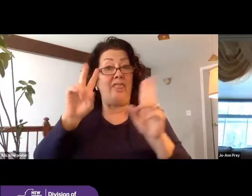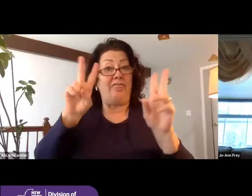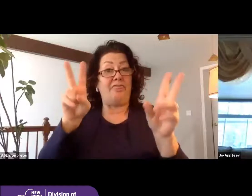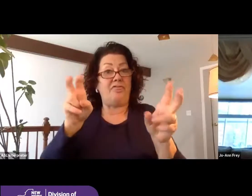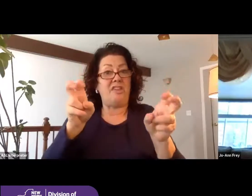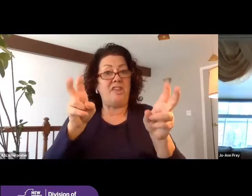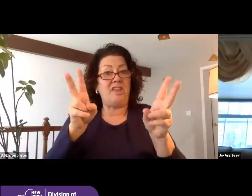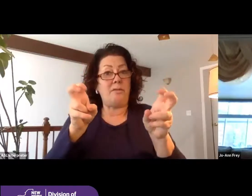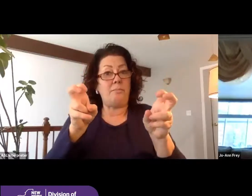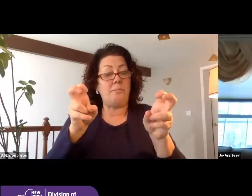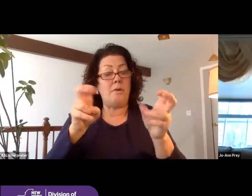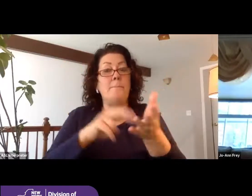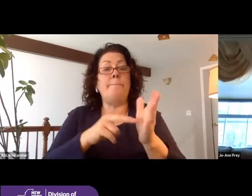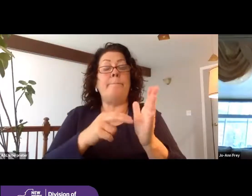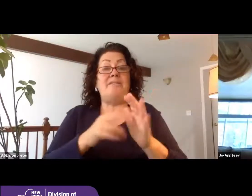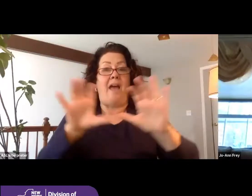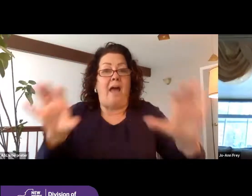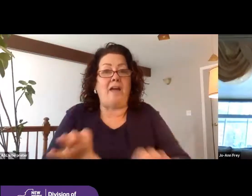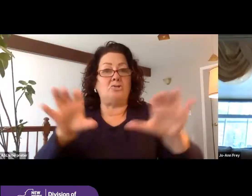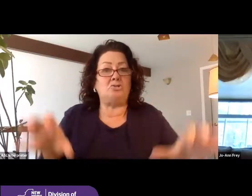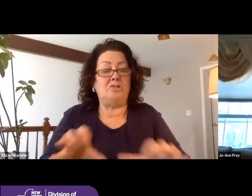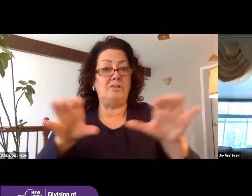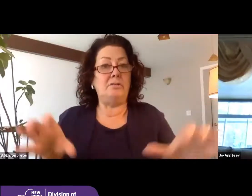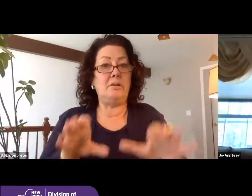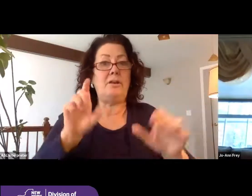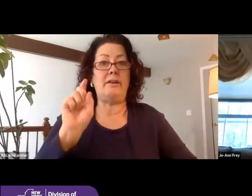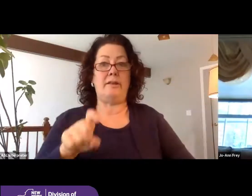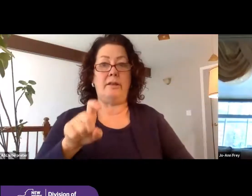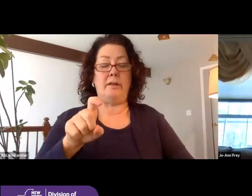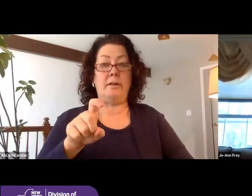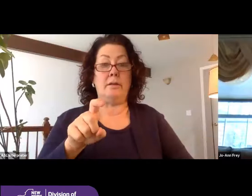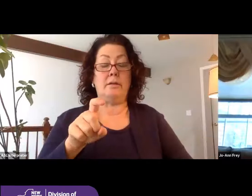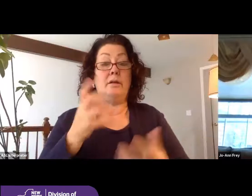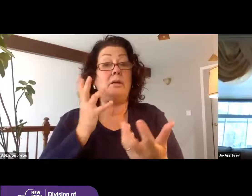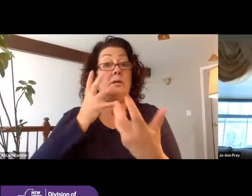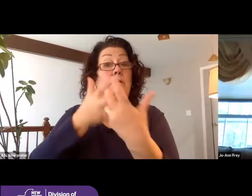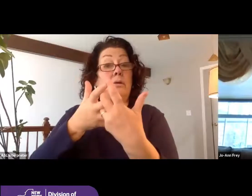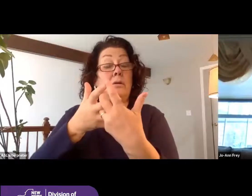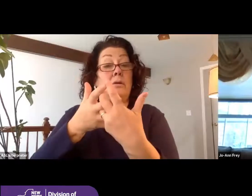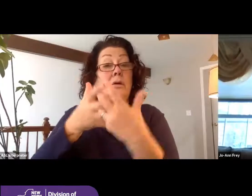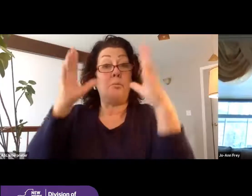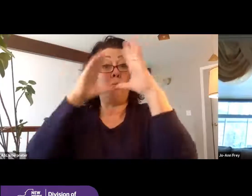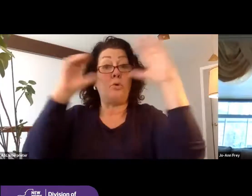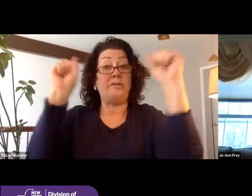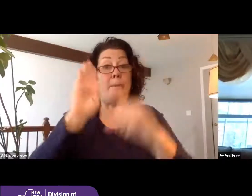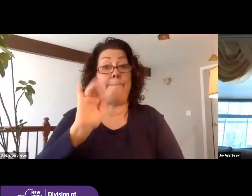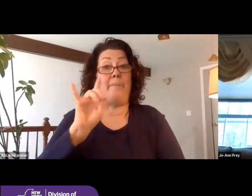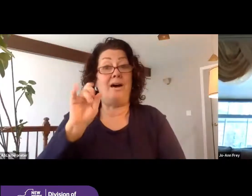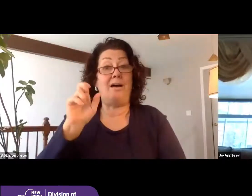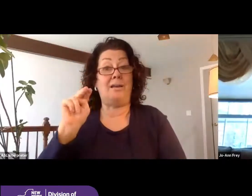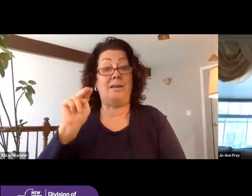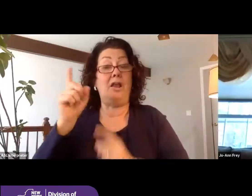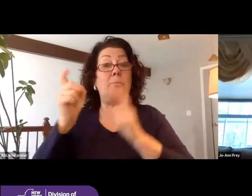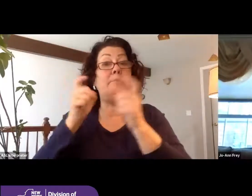the need for action, is also consistent with the approach the Biden administration is taking toward advancing equity in